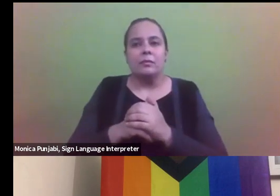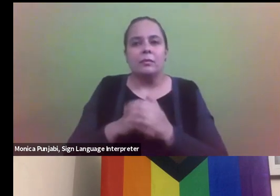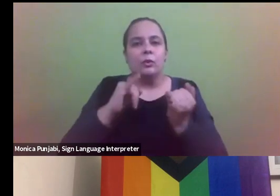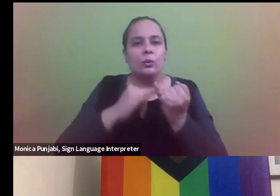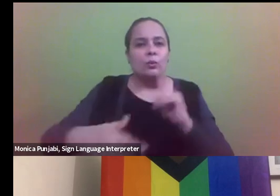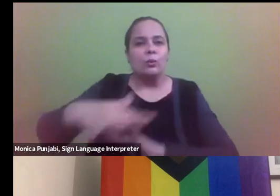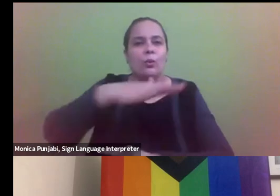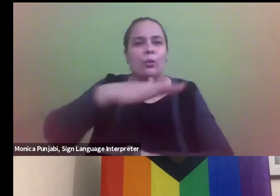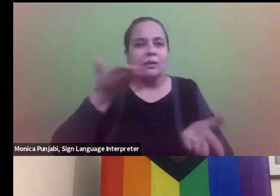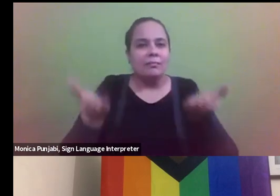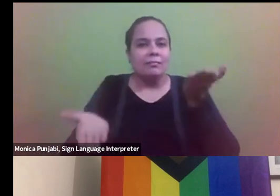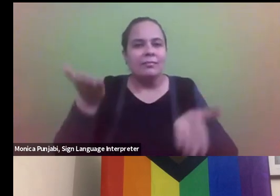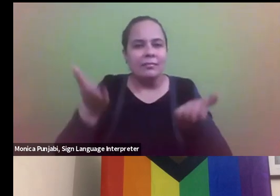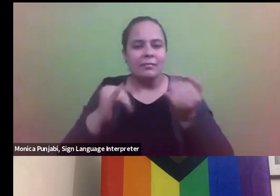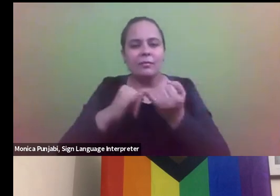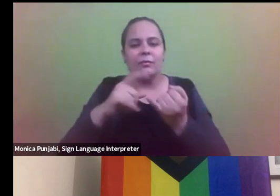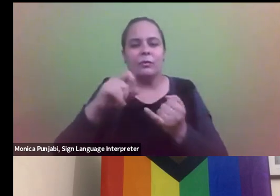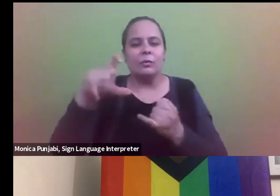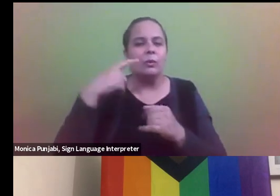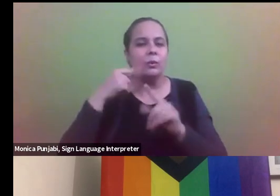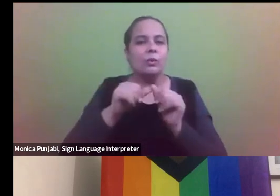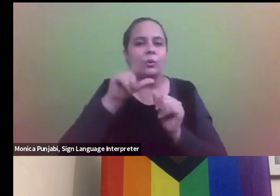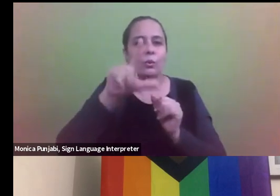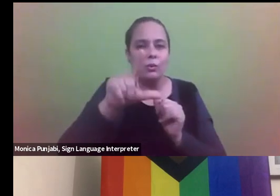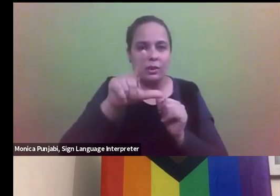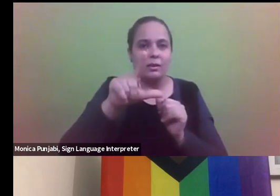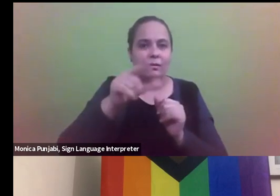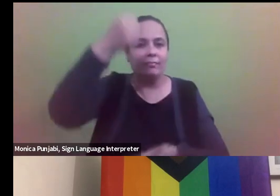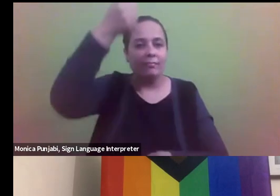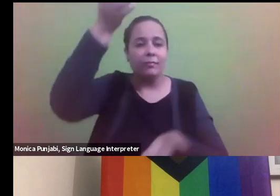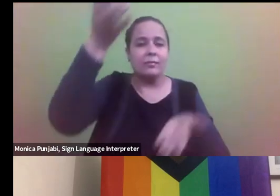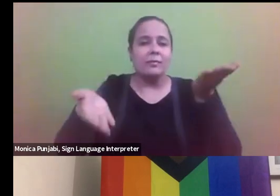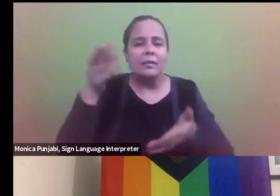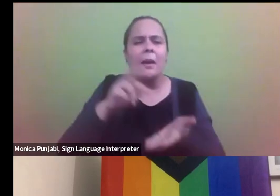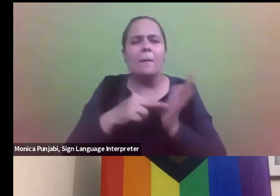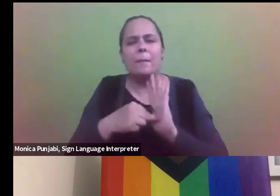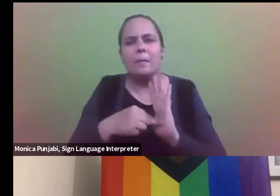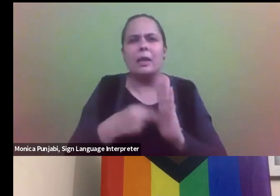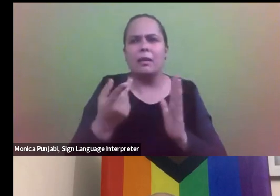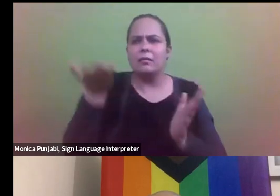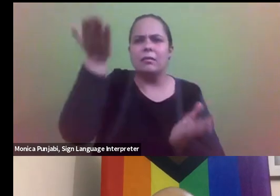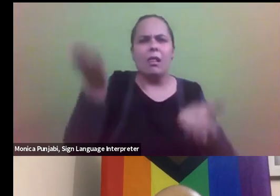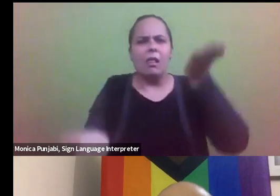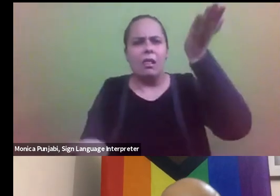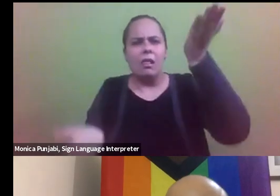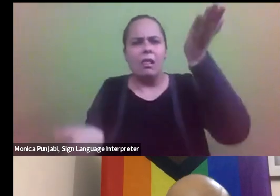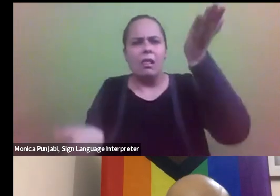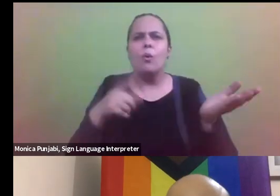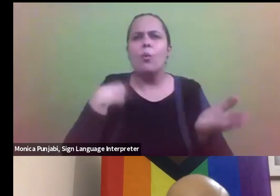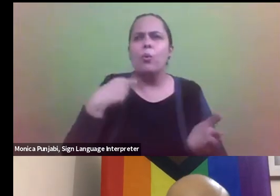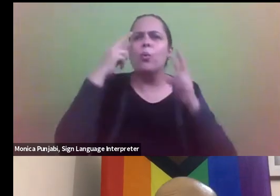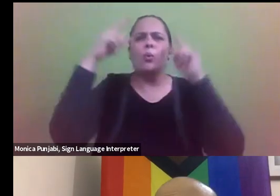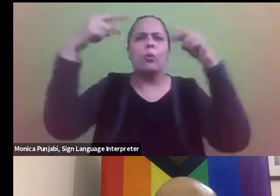also we also do a lot of live documentation of our narratives and of our radical thoughts and